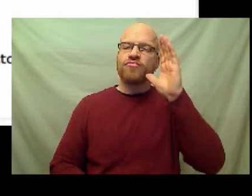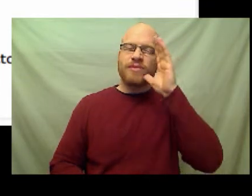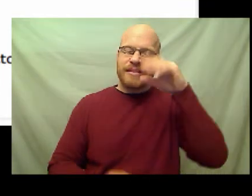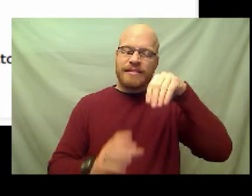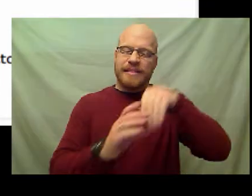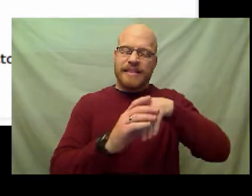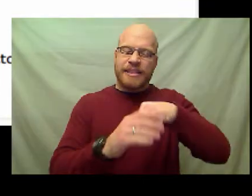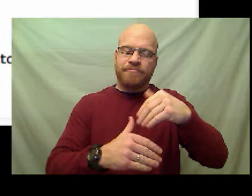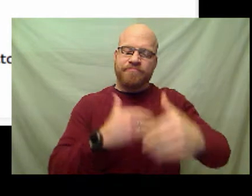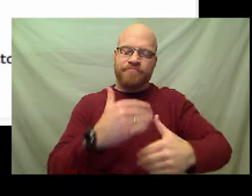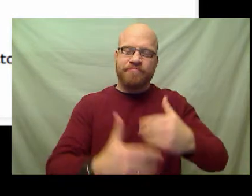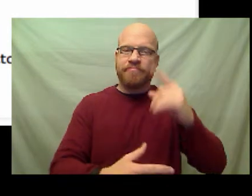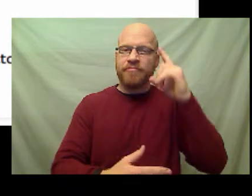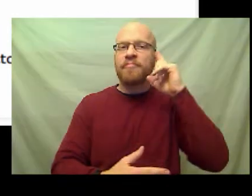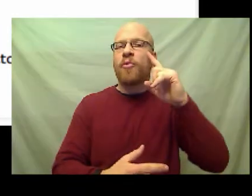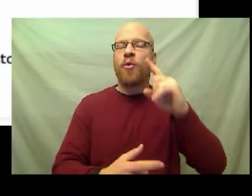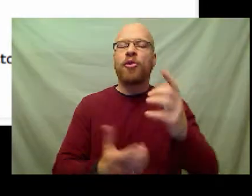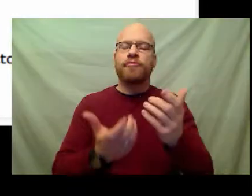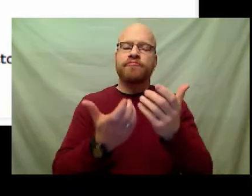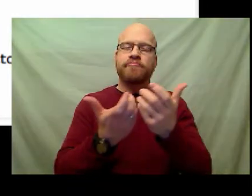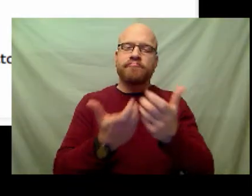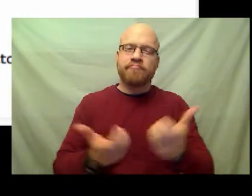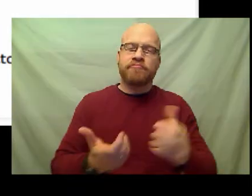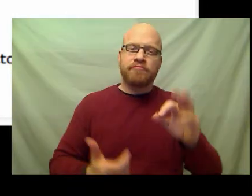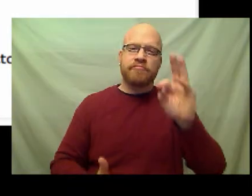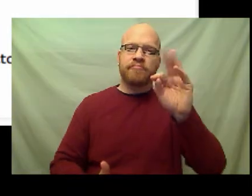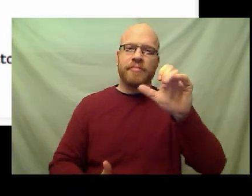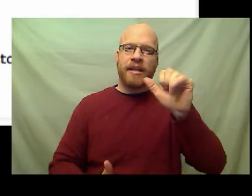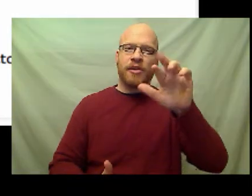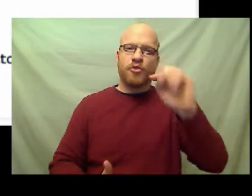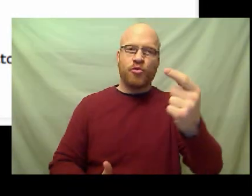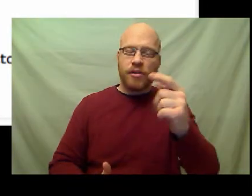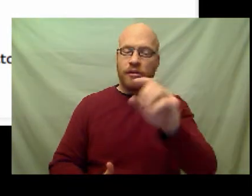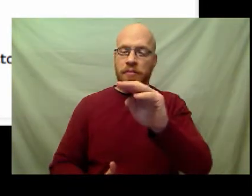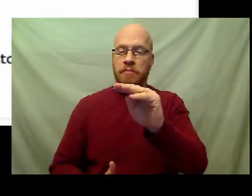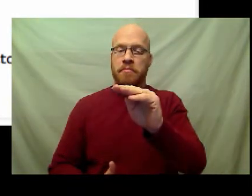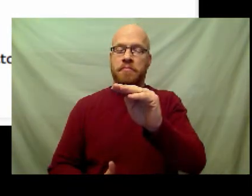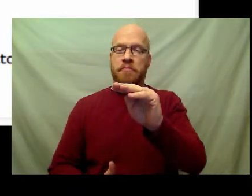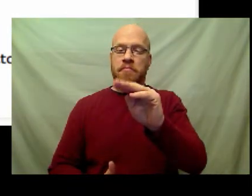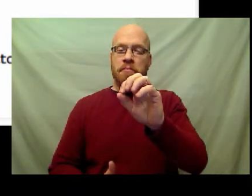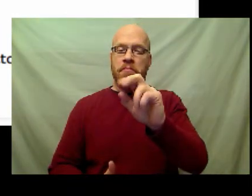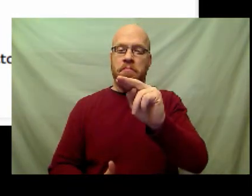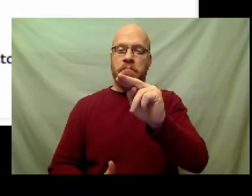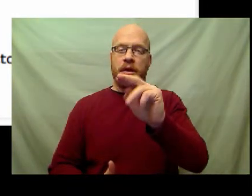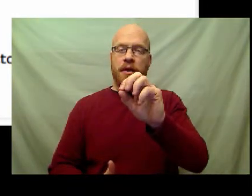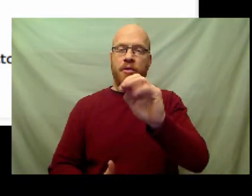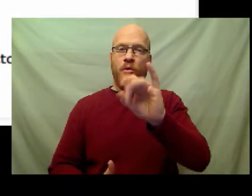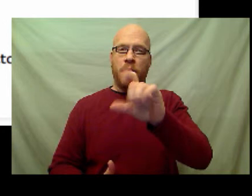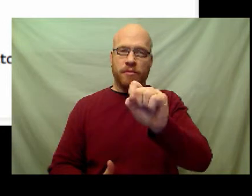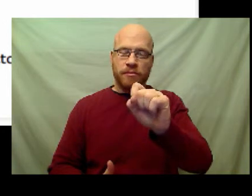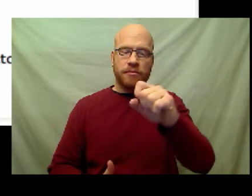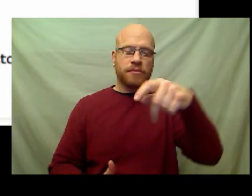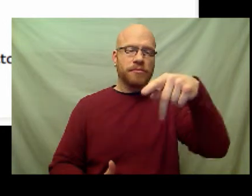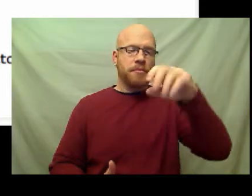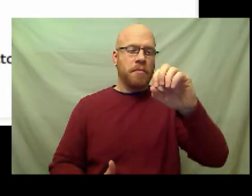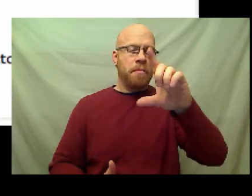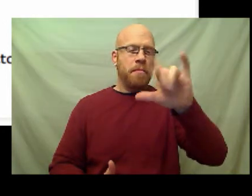factoring. This is in a series of vlogs for factoring. This is the first in the series. We're going to